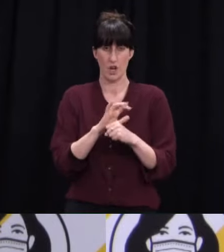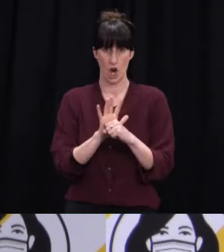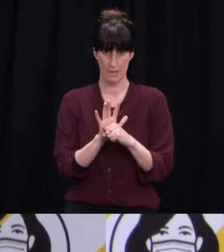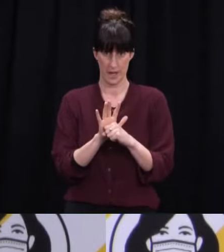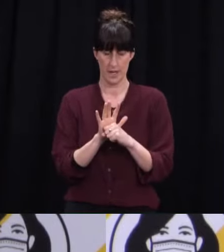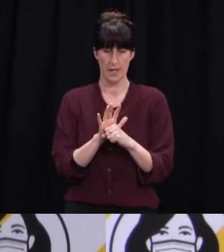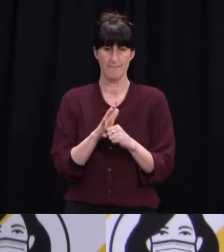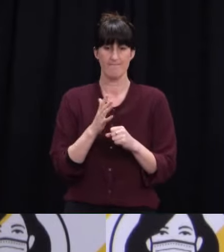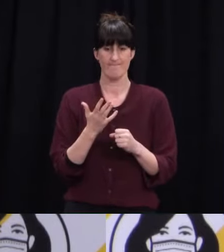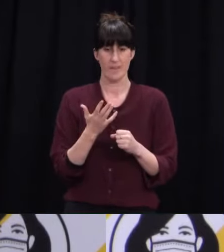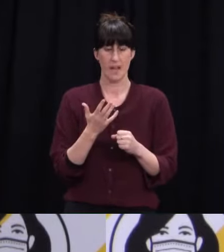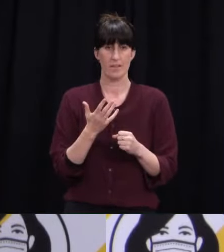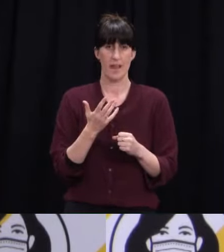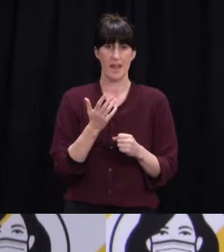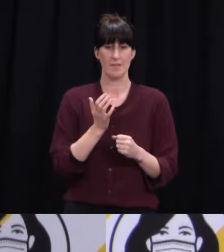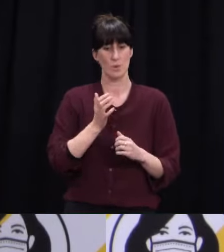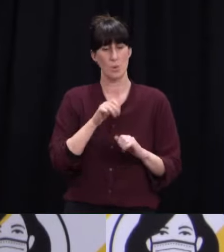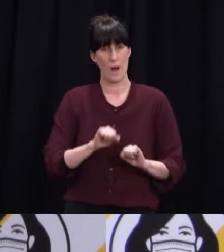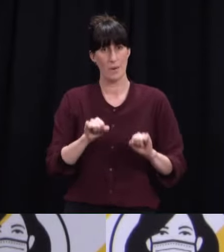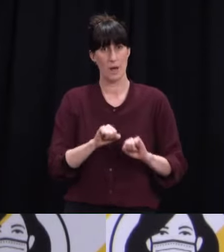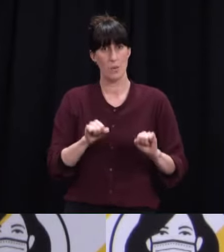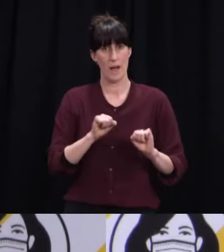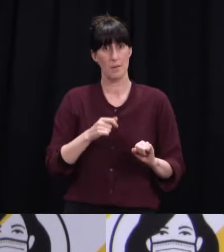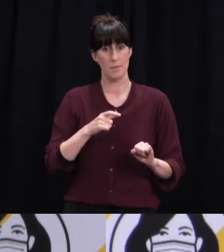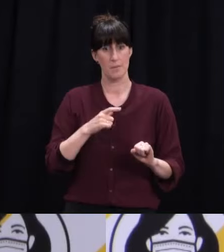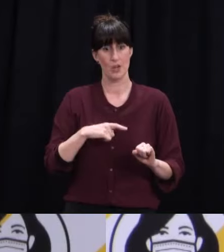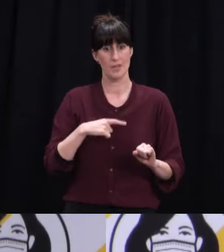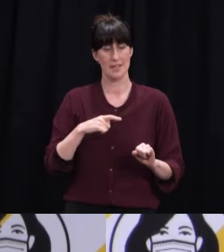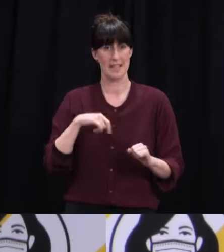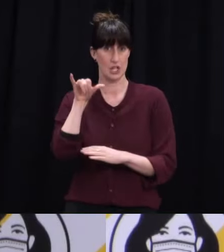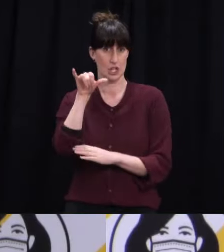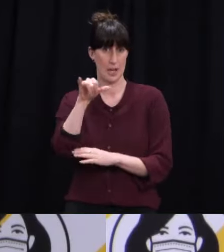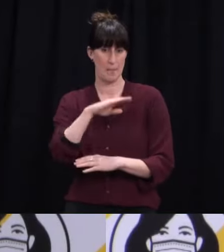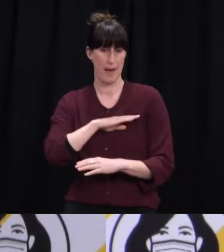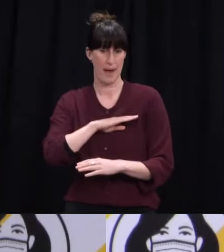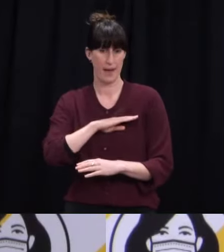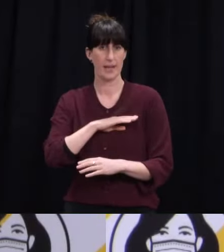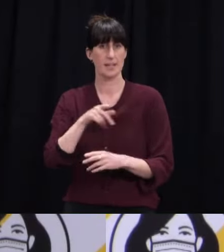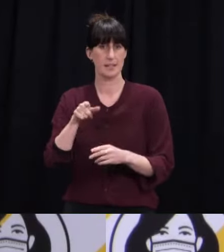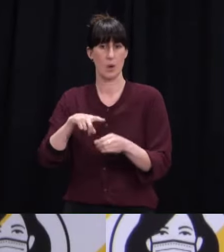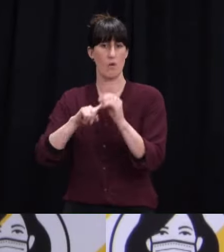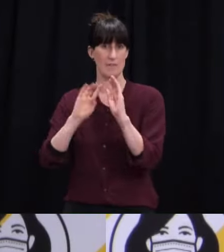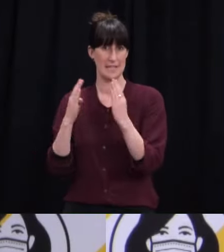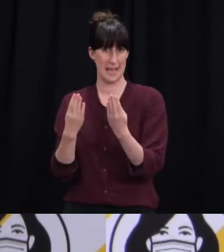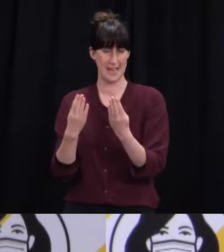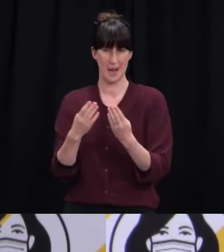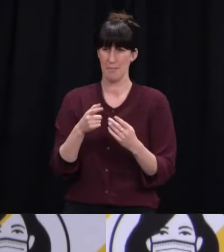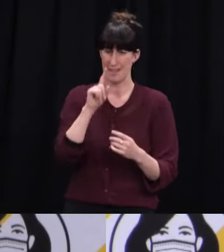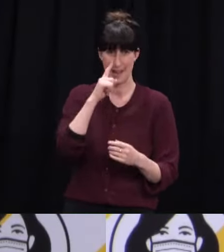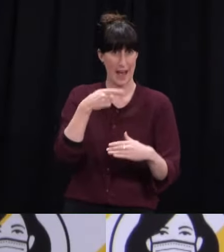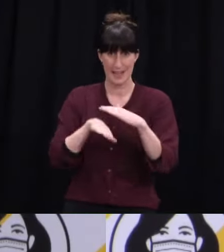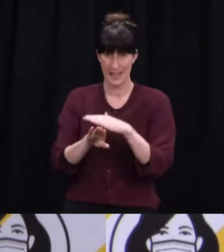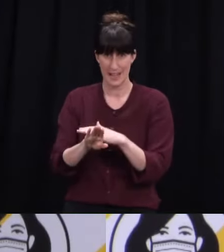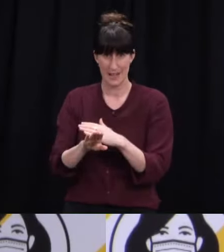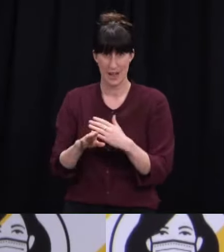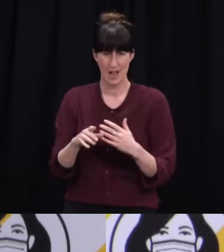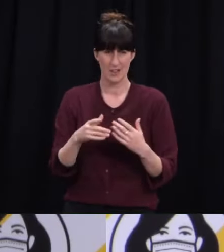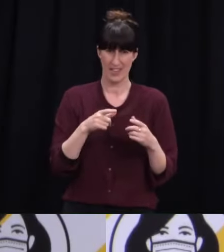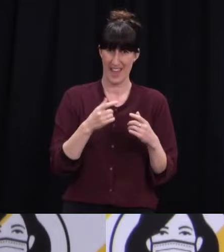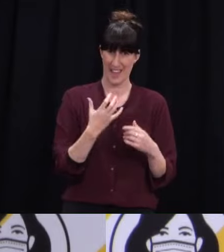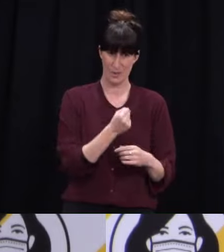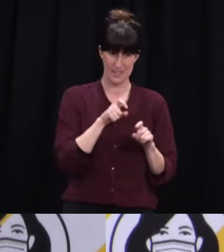park, and what are you doing to monitor those who are having to isolate at home? There is capacity at the jet park at the moment, so there may be